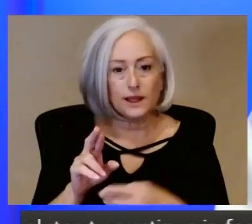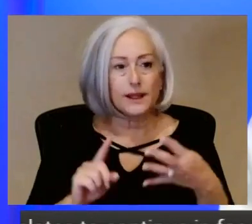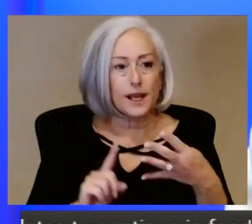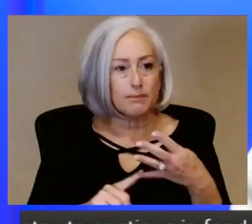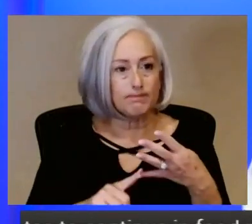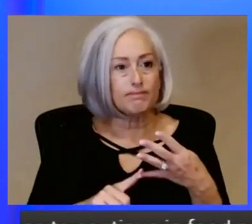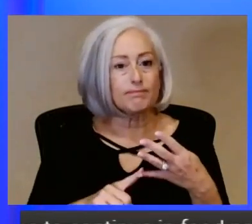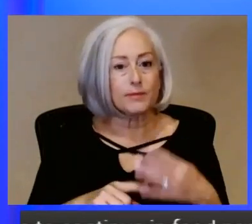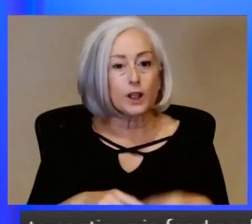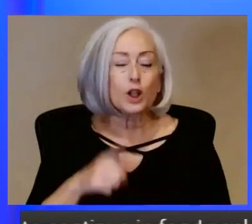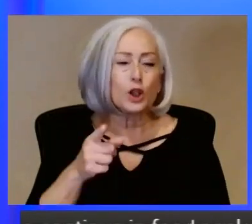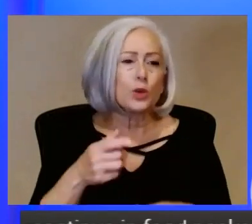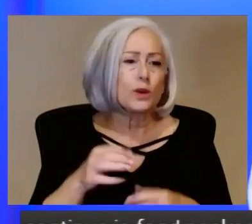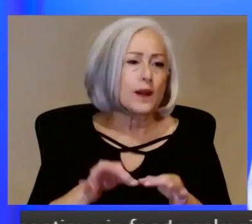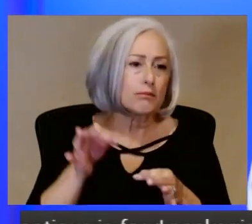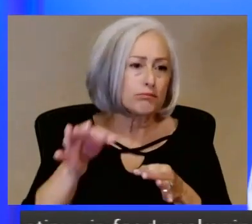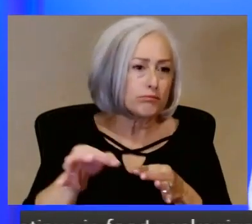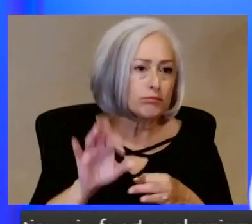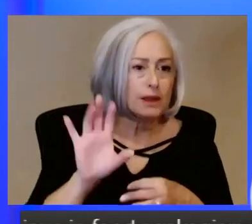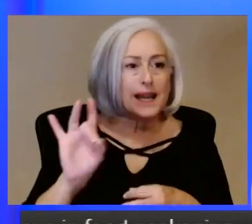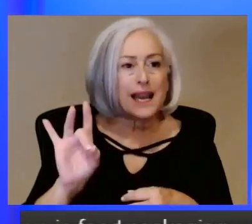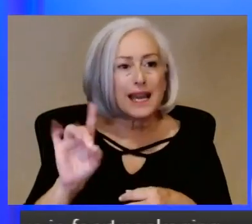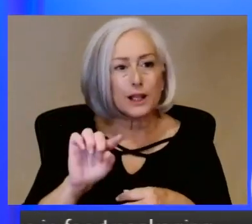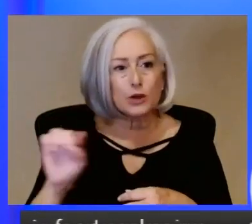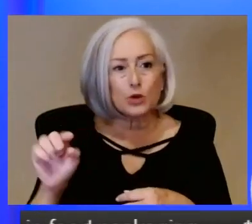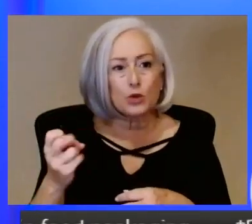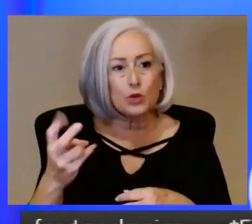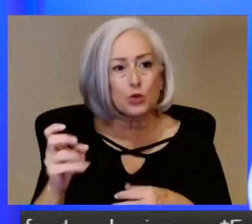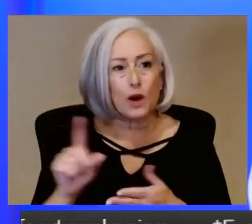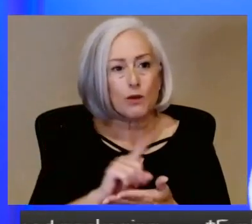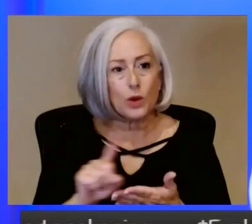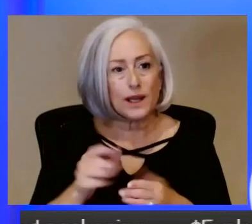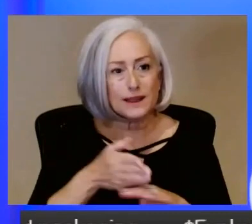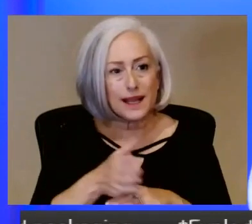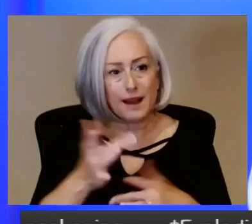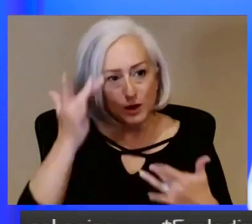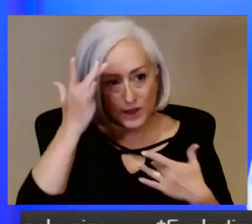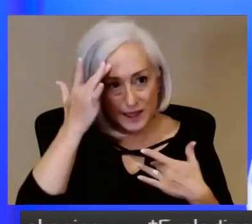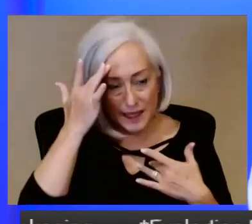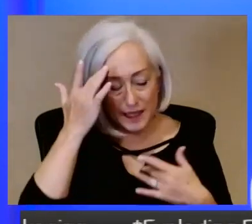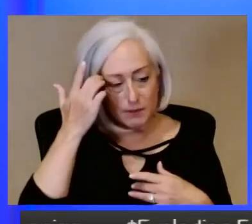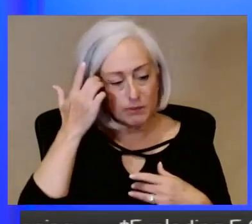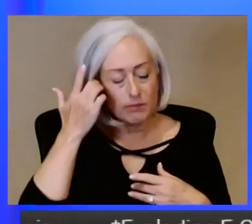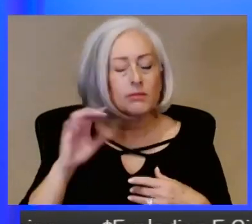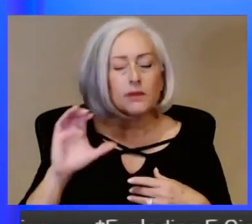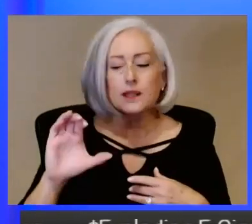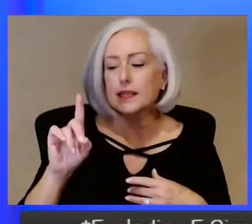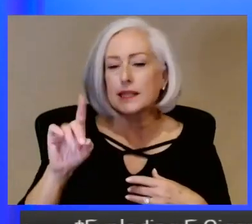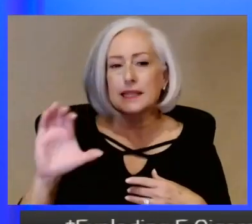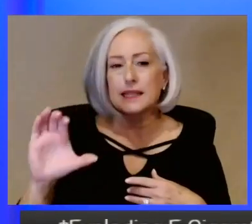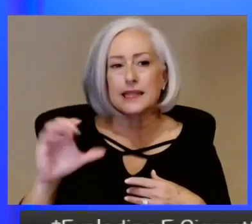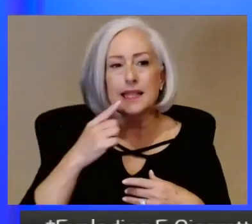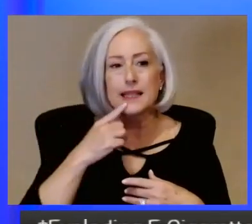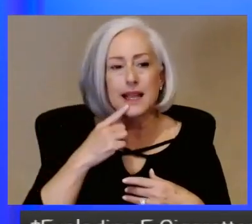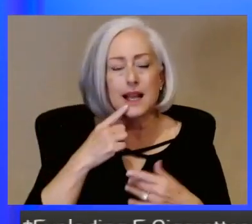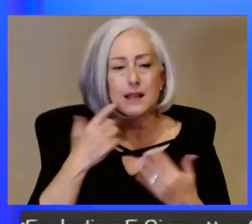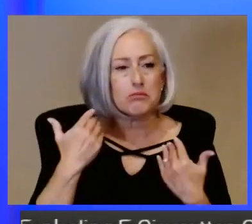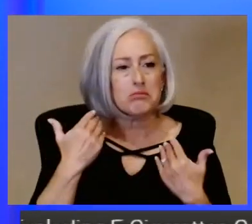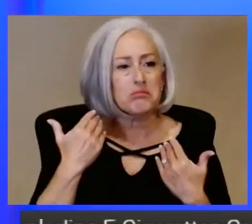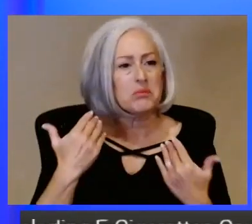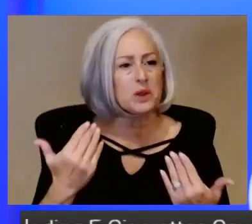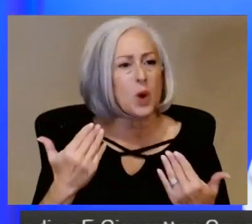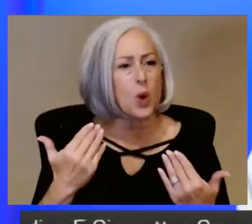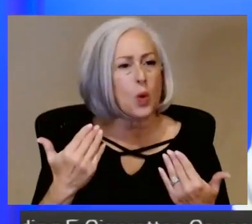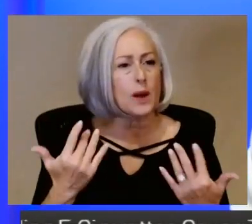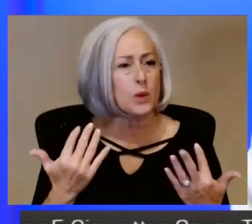8 to 12 weeks. I think the recommendation from the CDC was you are welcome to kind of hold off on getting that